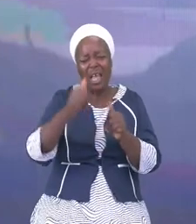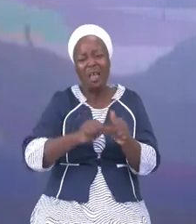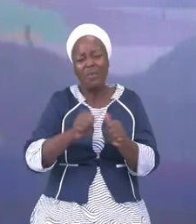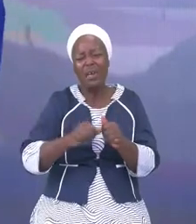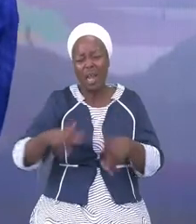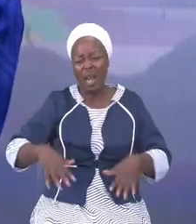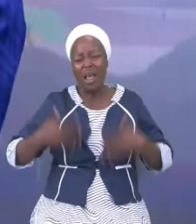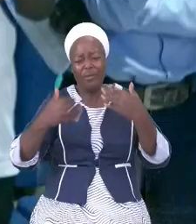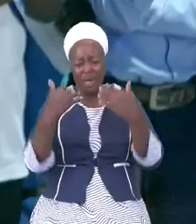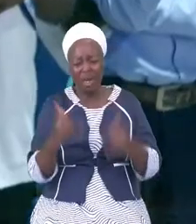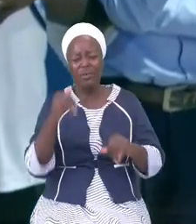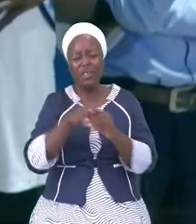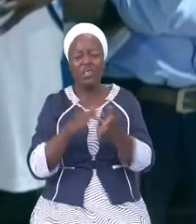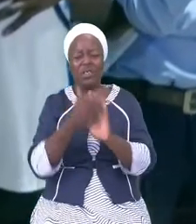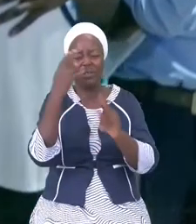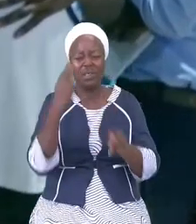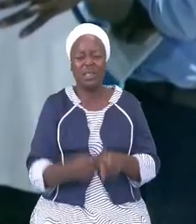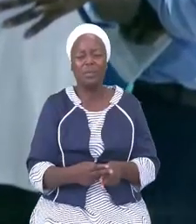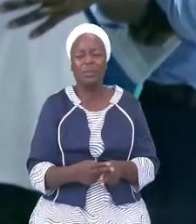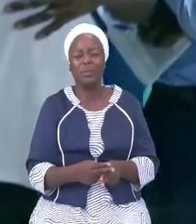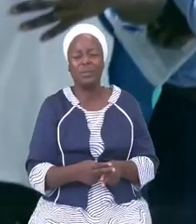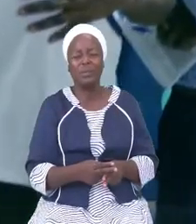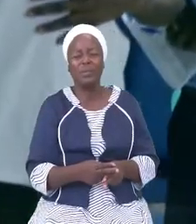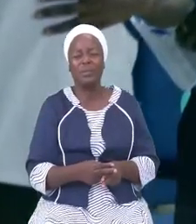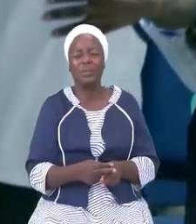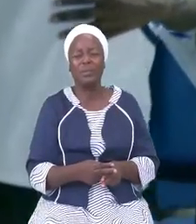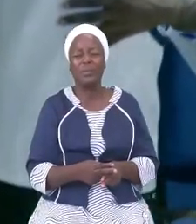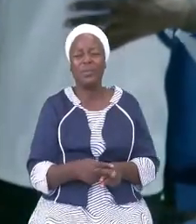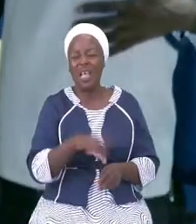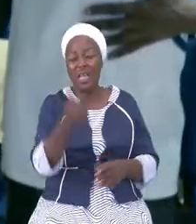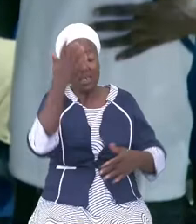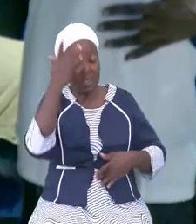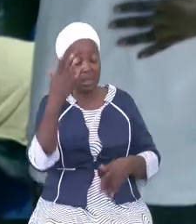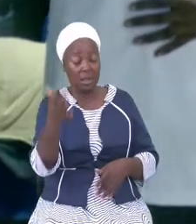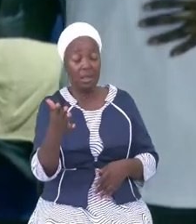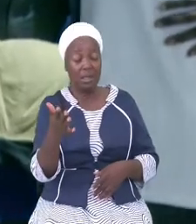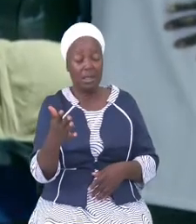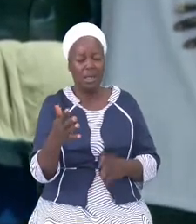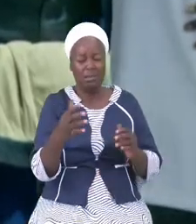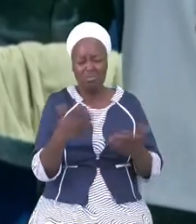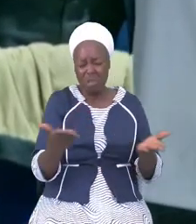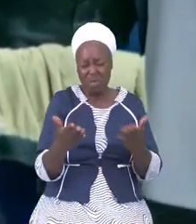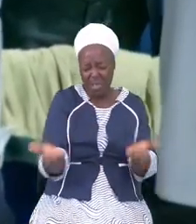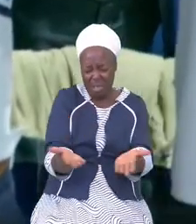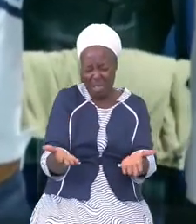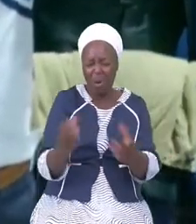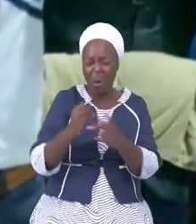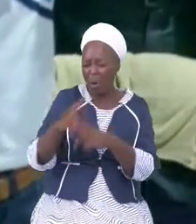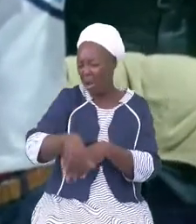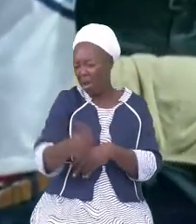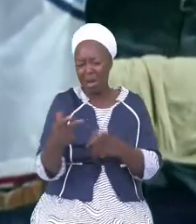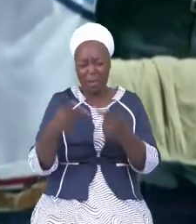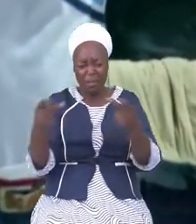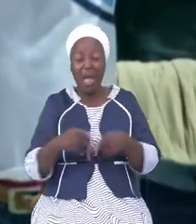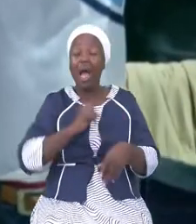in Jesus' name. Any sickness there, whether here or any other place,